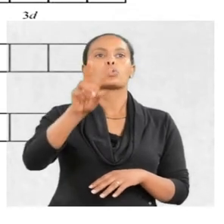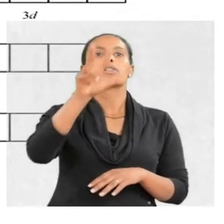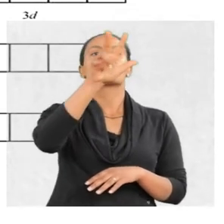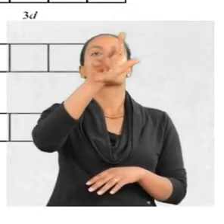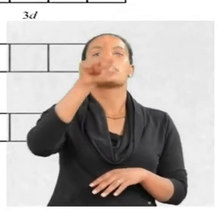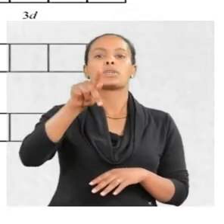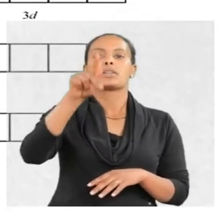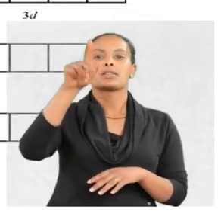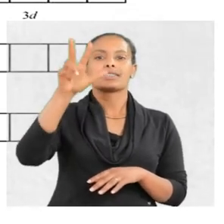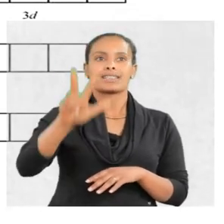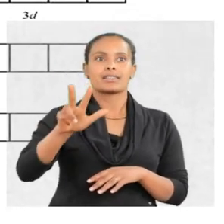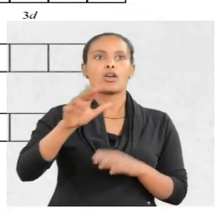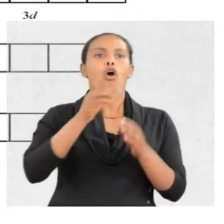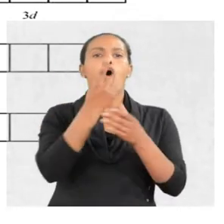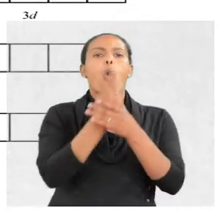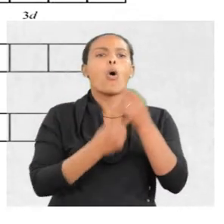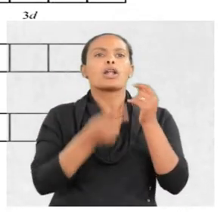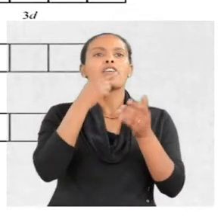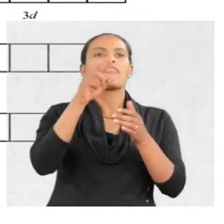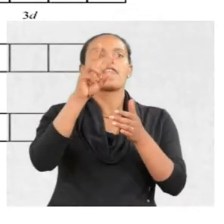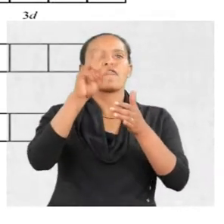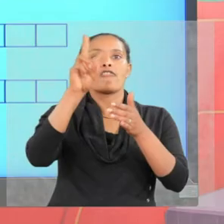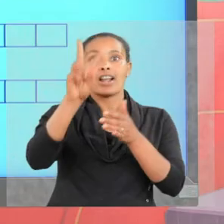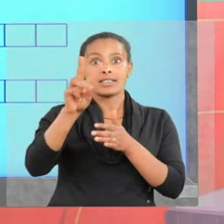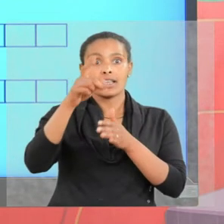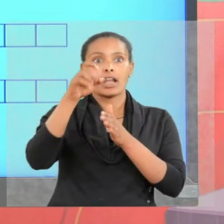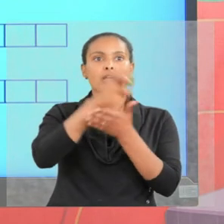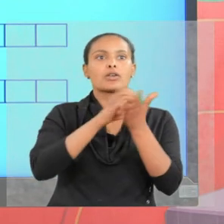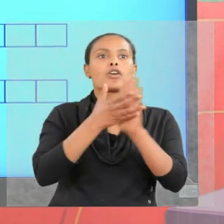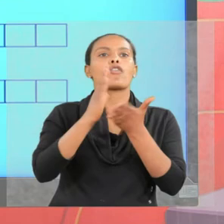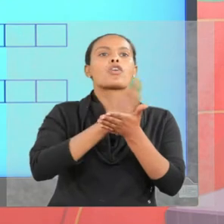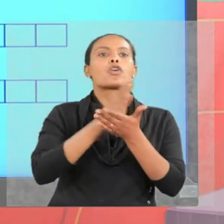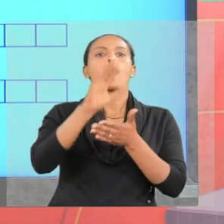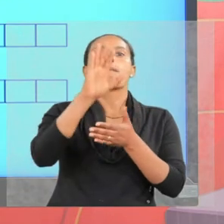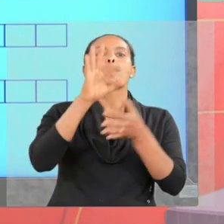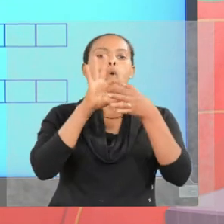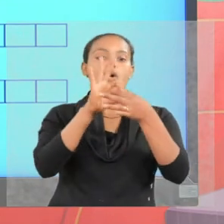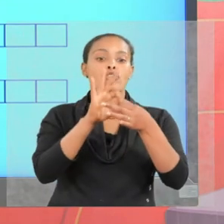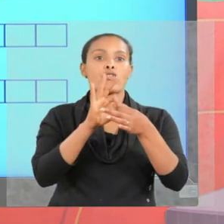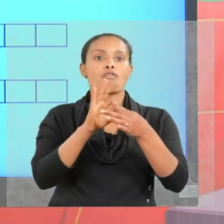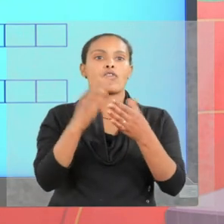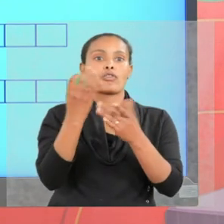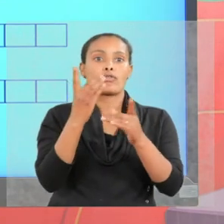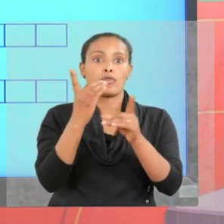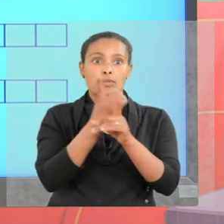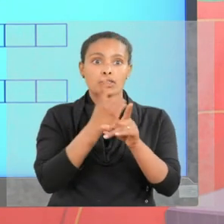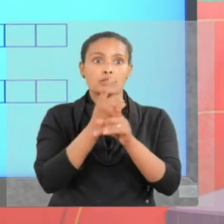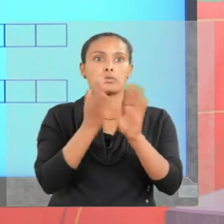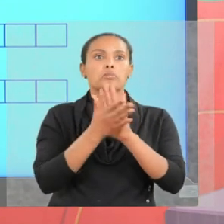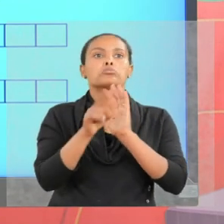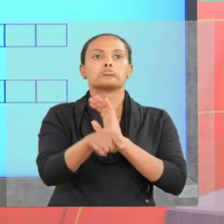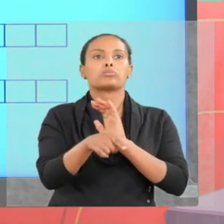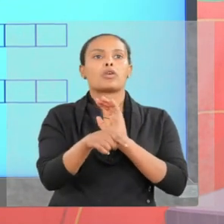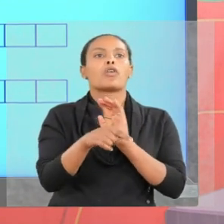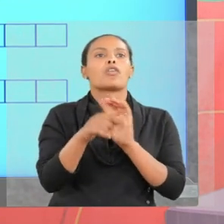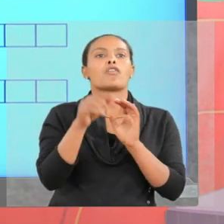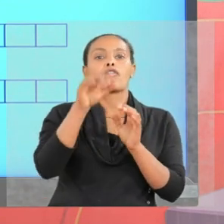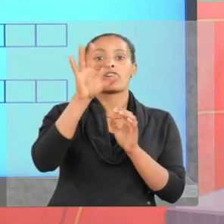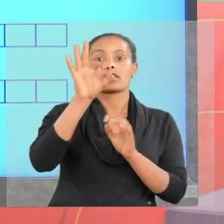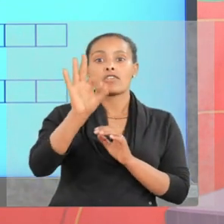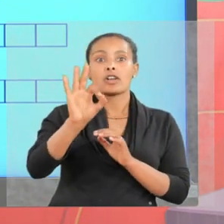3p3. Only valence electrons are involved in bond formation. Now the ground state electronic configuration of